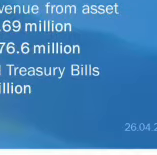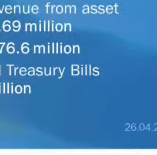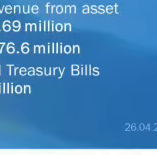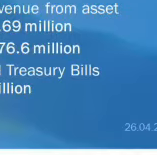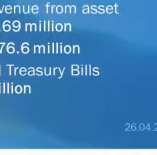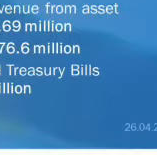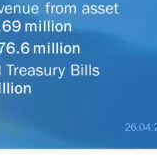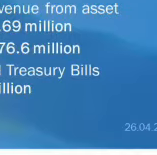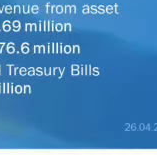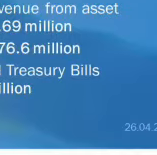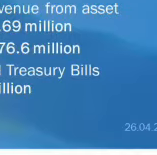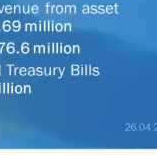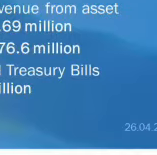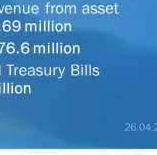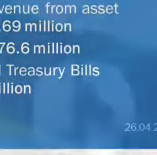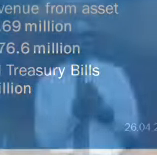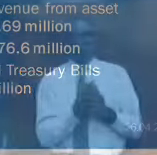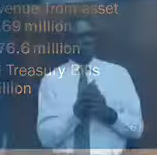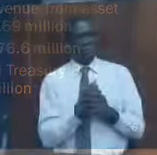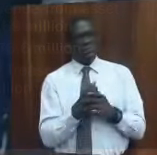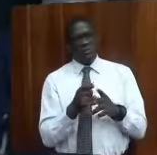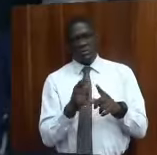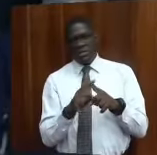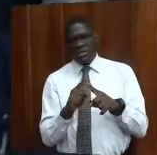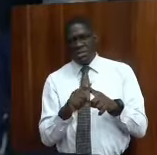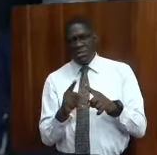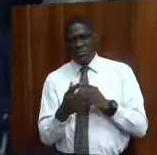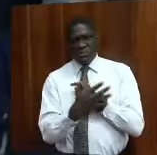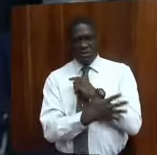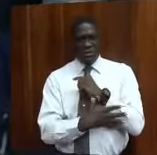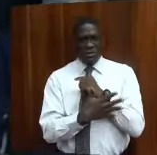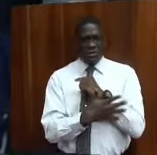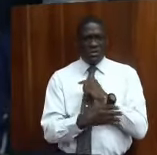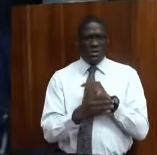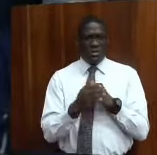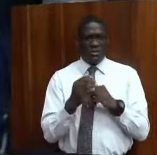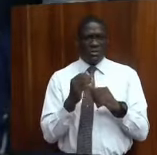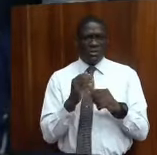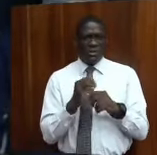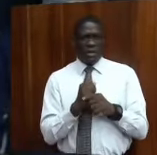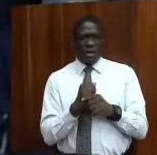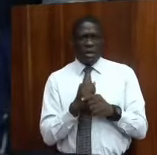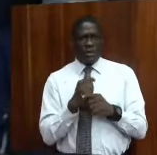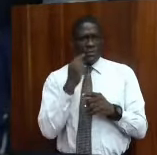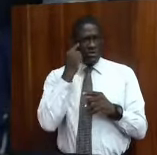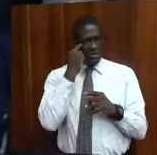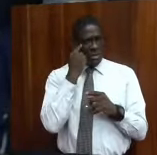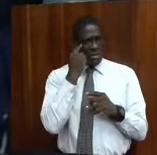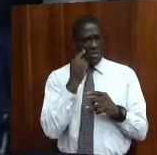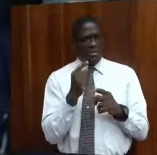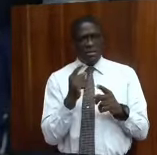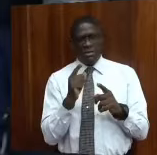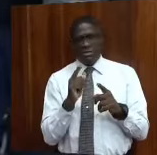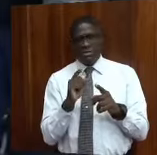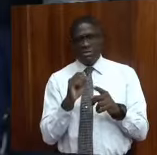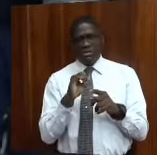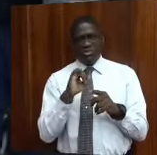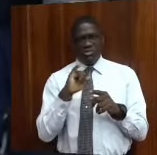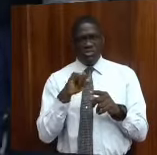53.1 million. European Development Fund, 16.5 million. UN Environmental Programme, UNEP, 10.6